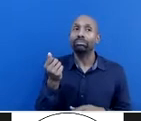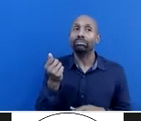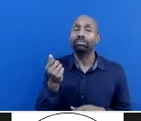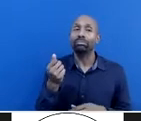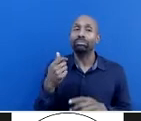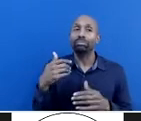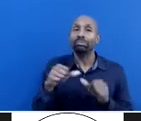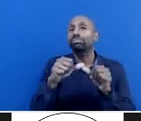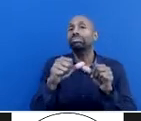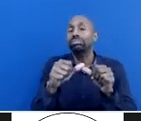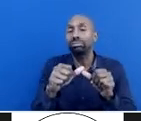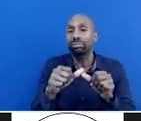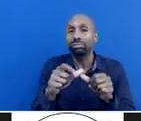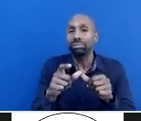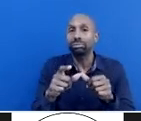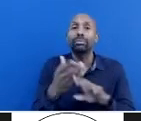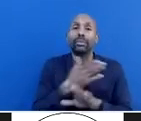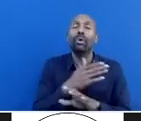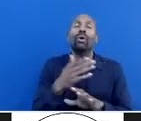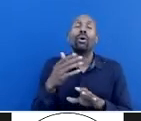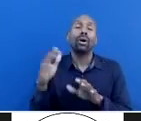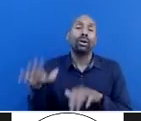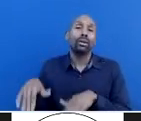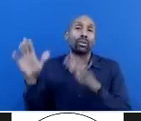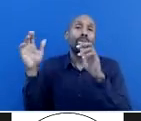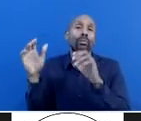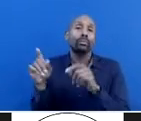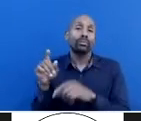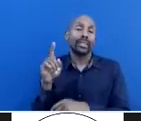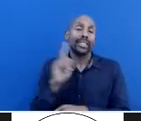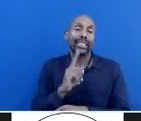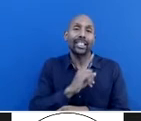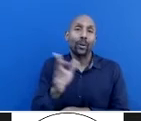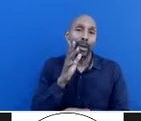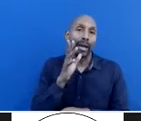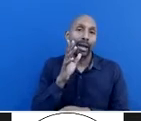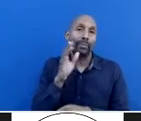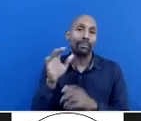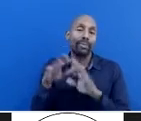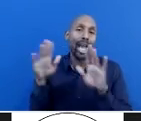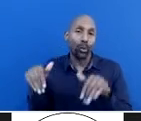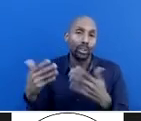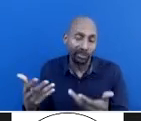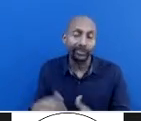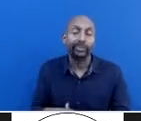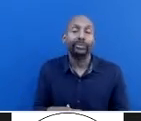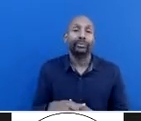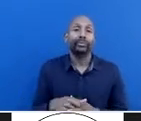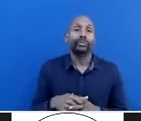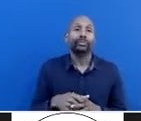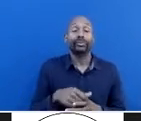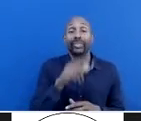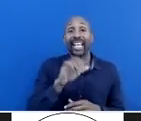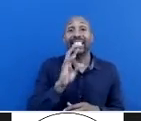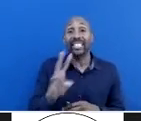single mother. So I didn't really know my father very well after age 7. But anyone that's ever met my